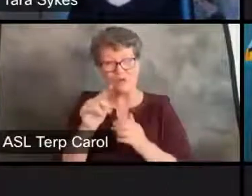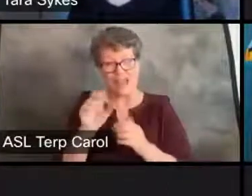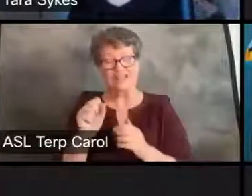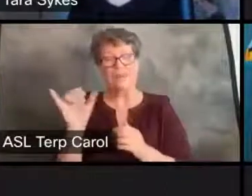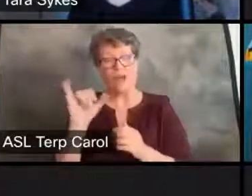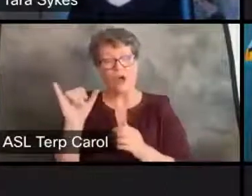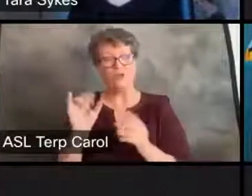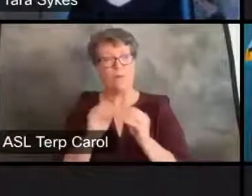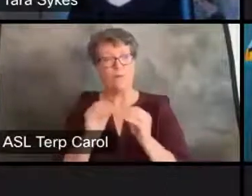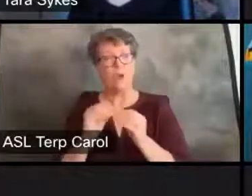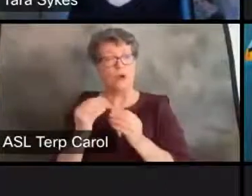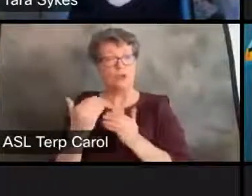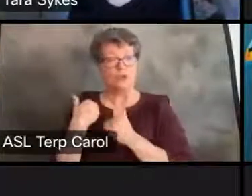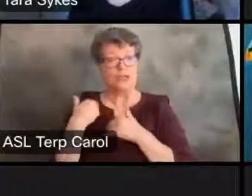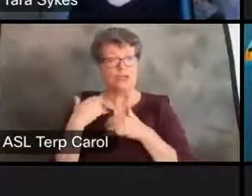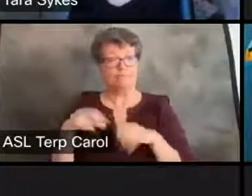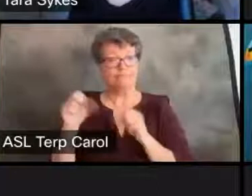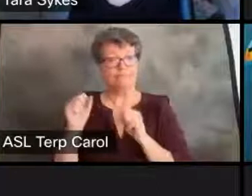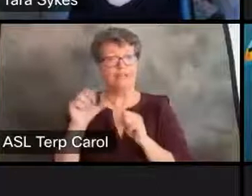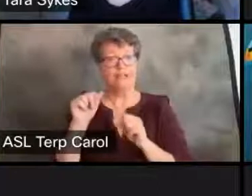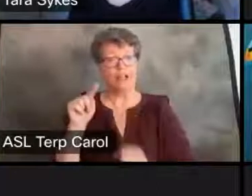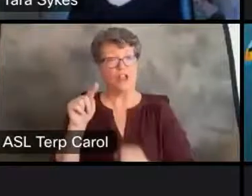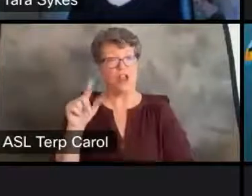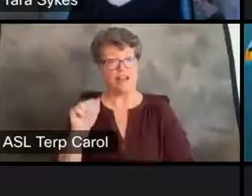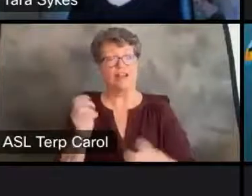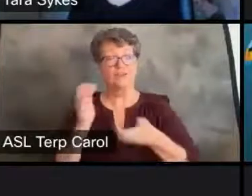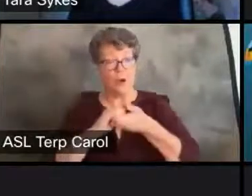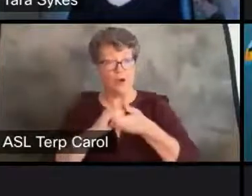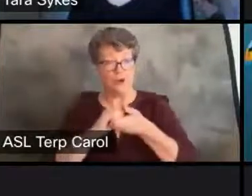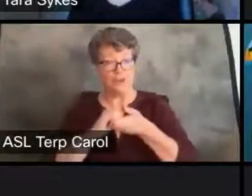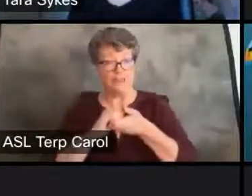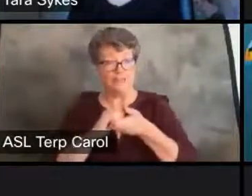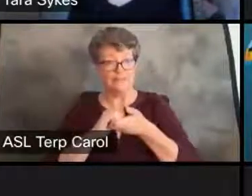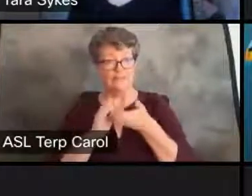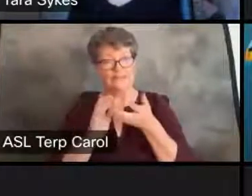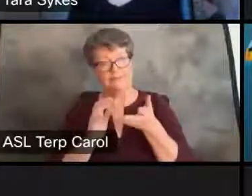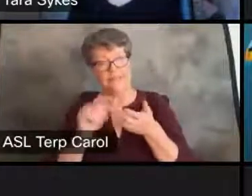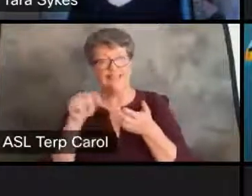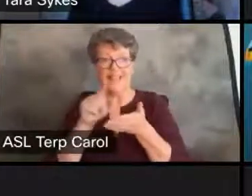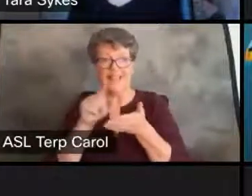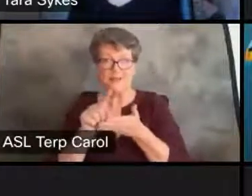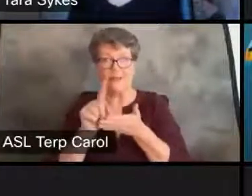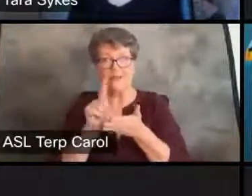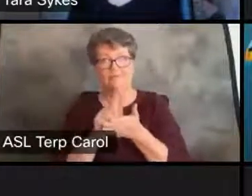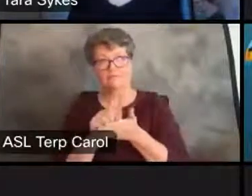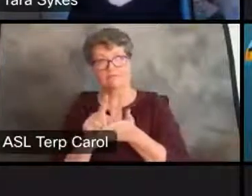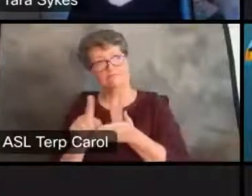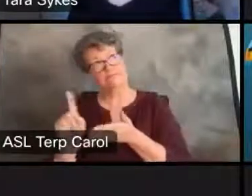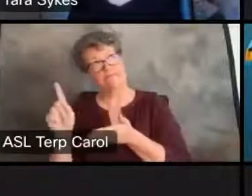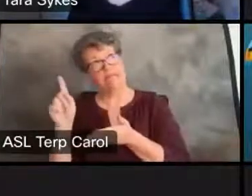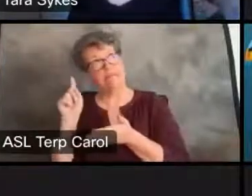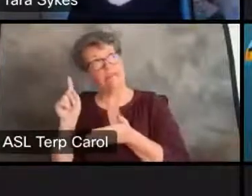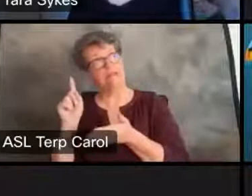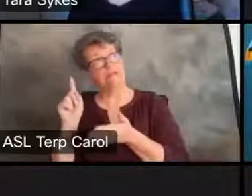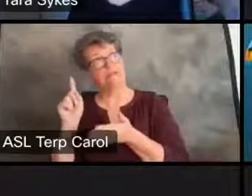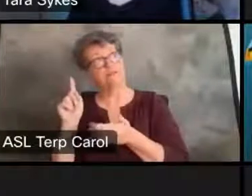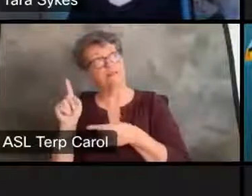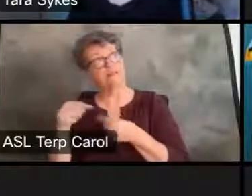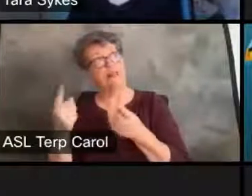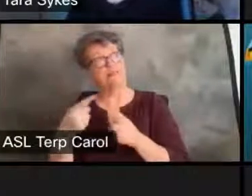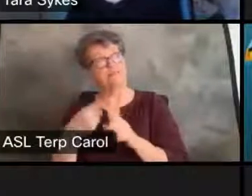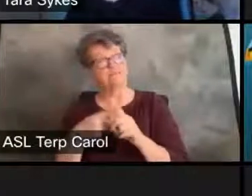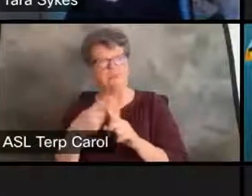the submission of the employment grant is that if you are planning on impacting a regional center, you have to give the information over to the designated folks.